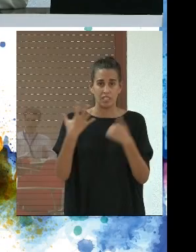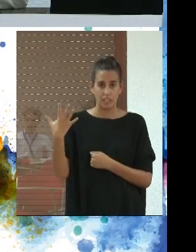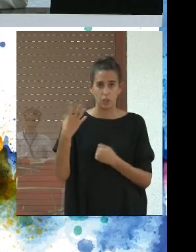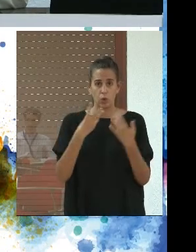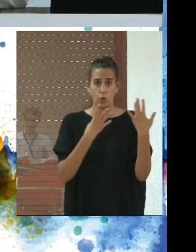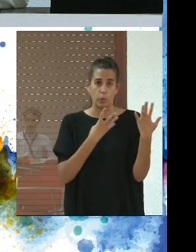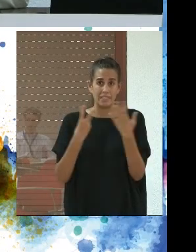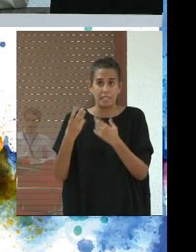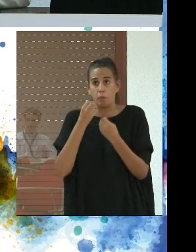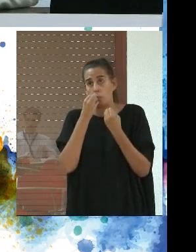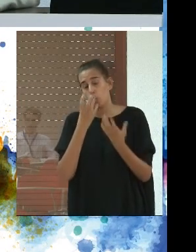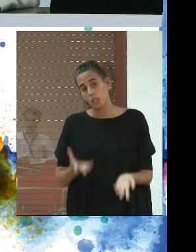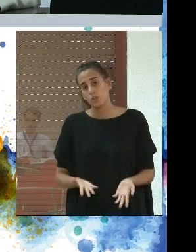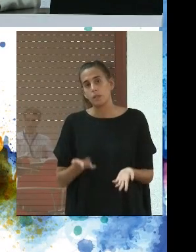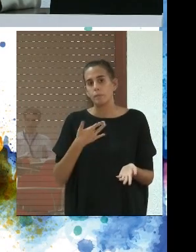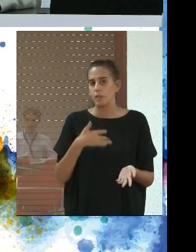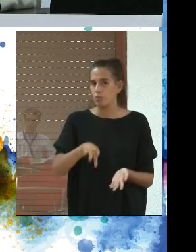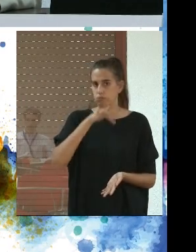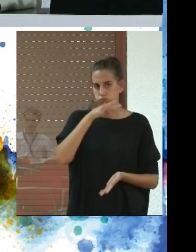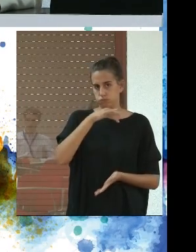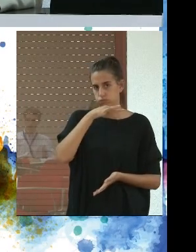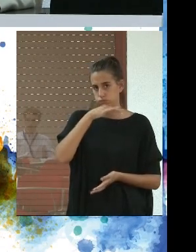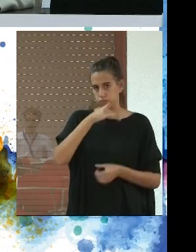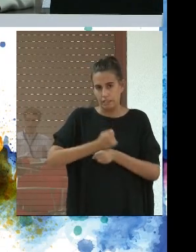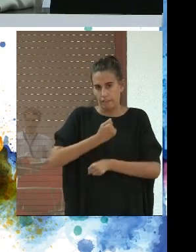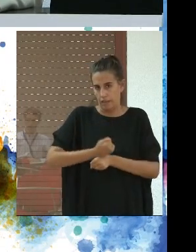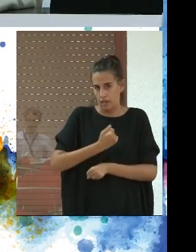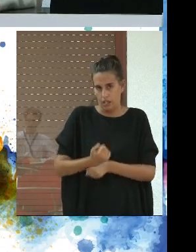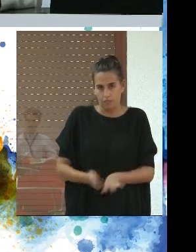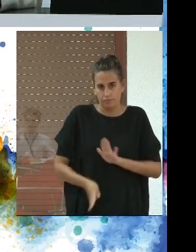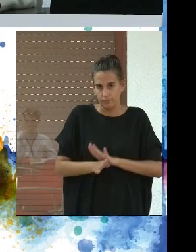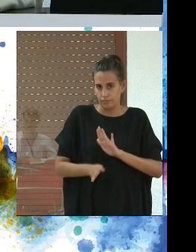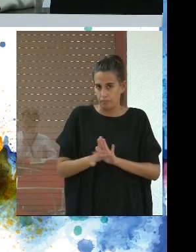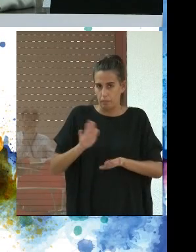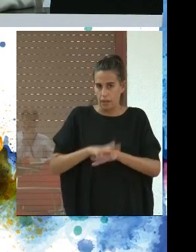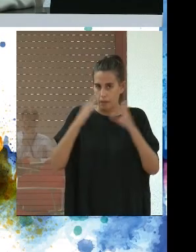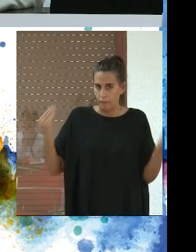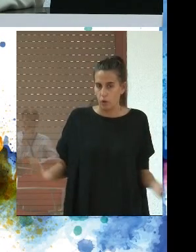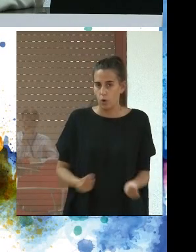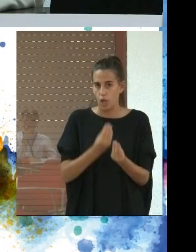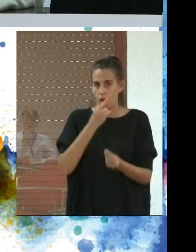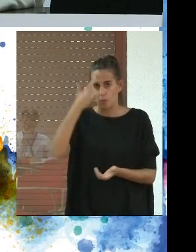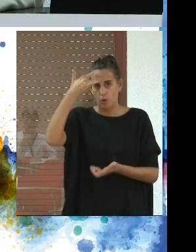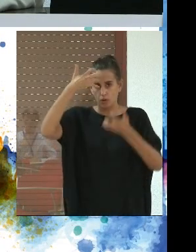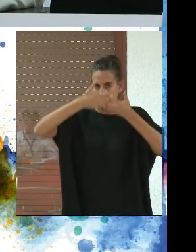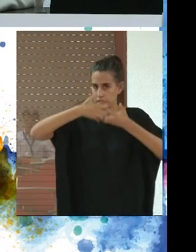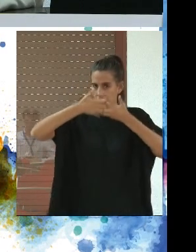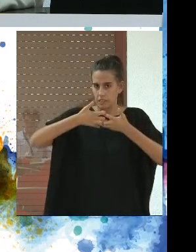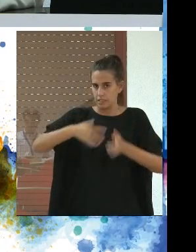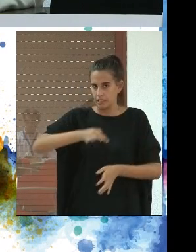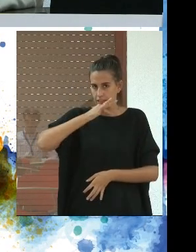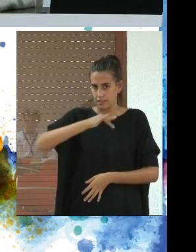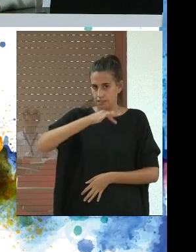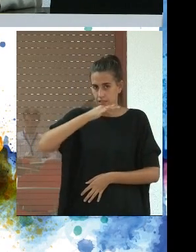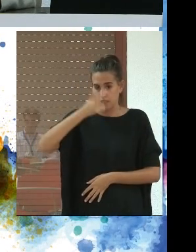Sobre responde à liberdade por homicídio qualificado. Célia não se conforma com a lentidão da justiça, já que